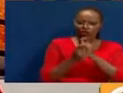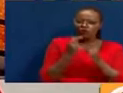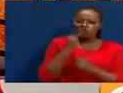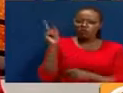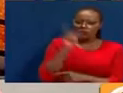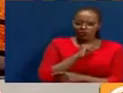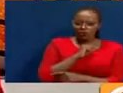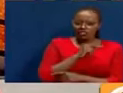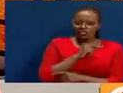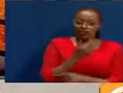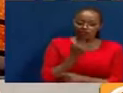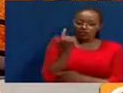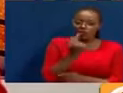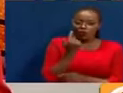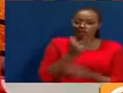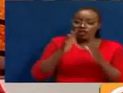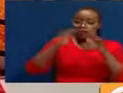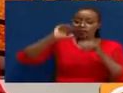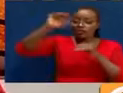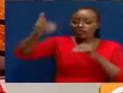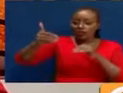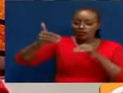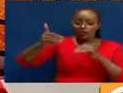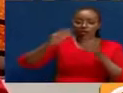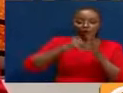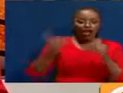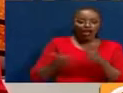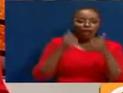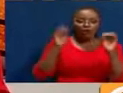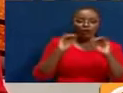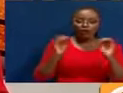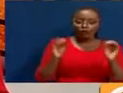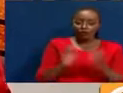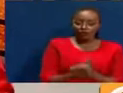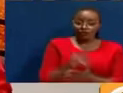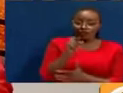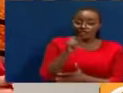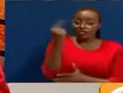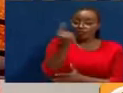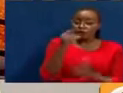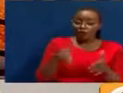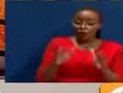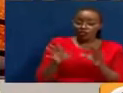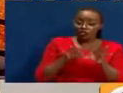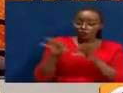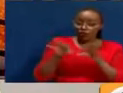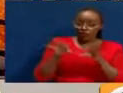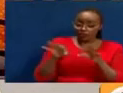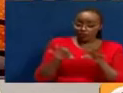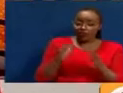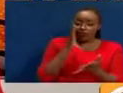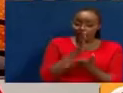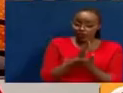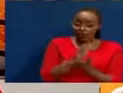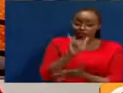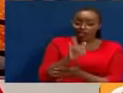about is either only in major towns or it just never happened. That is the only way to explain the fact that the